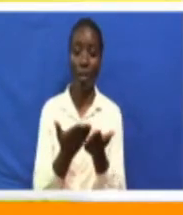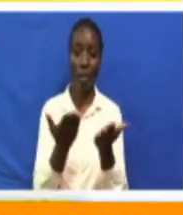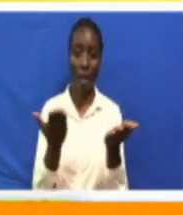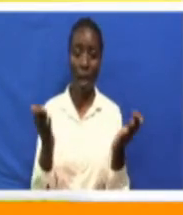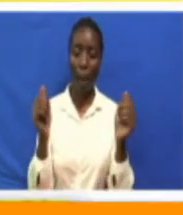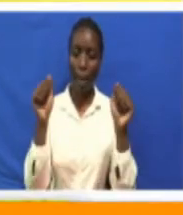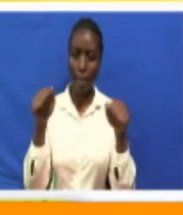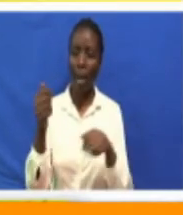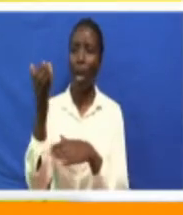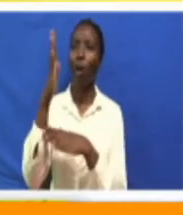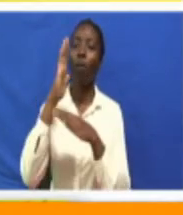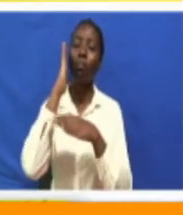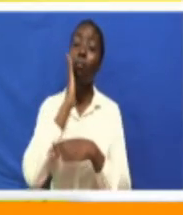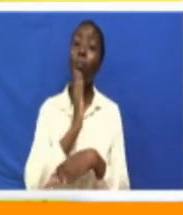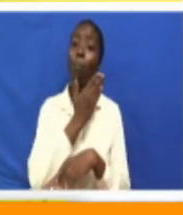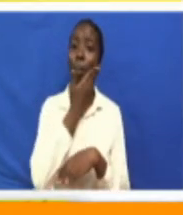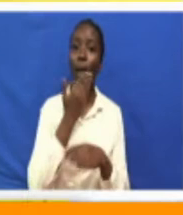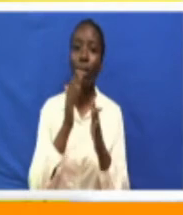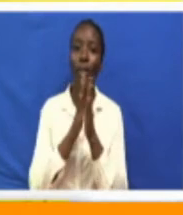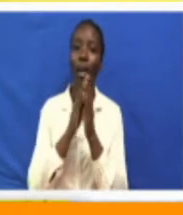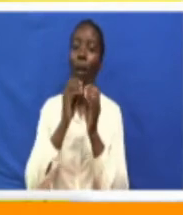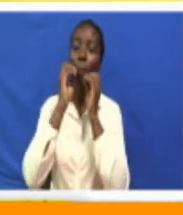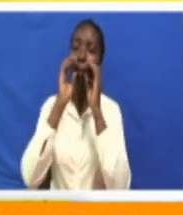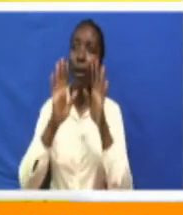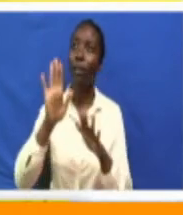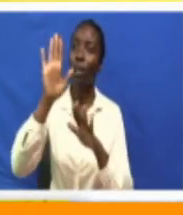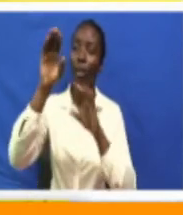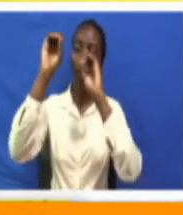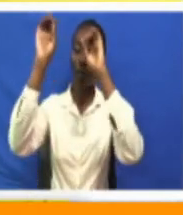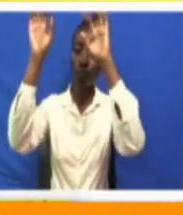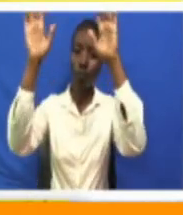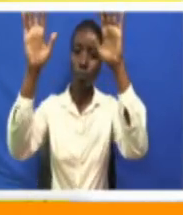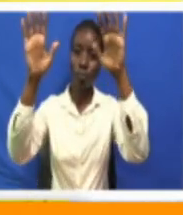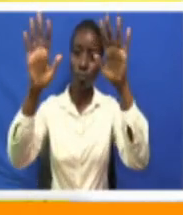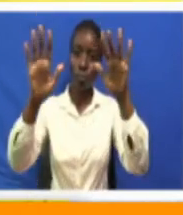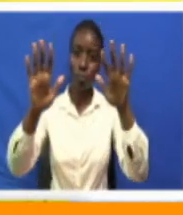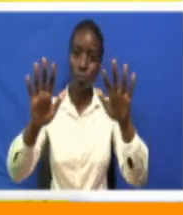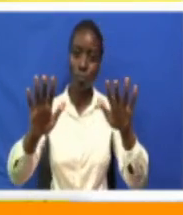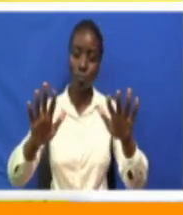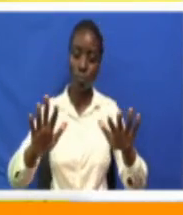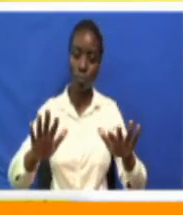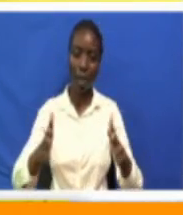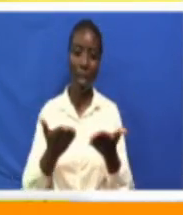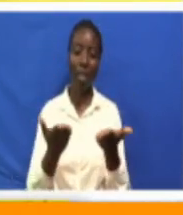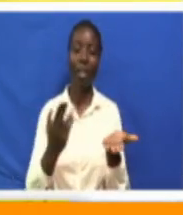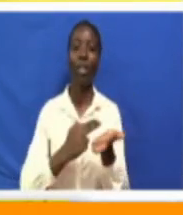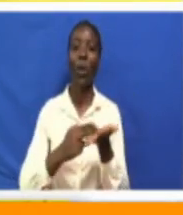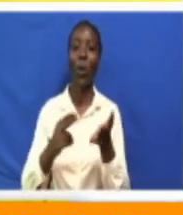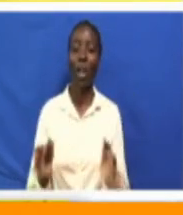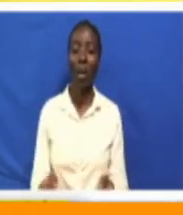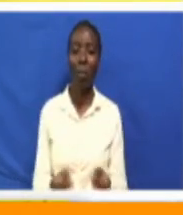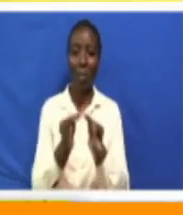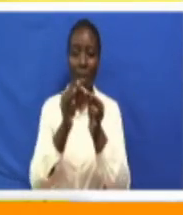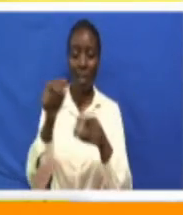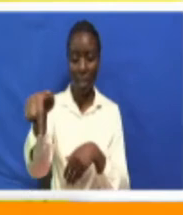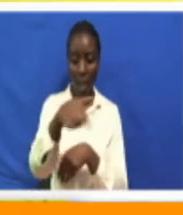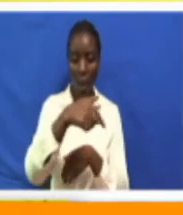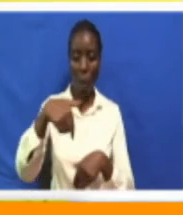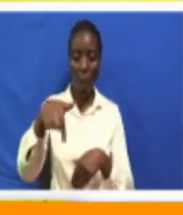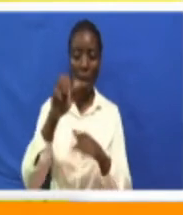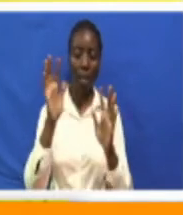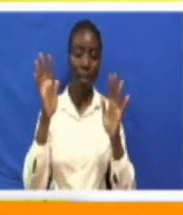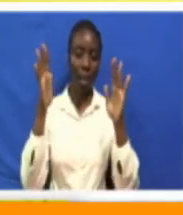may God's mercy and His blessings come down through these holy mass that we are celebrating